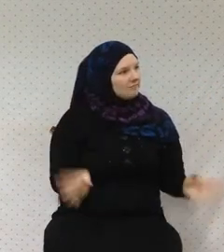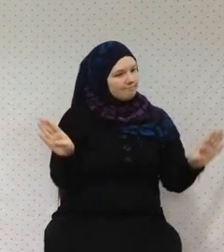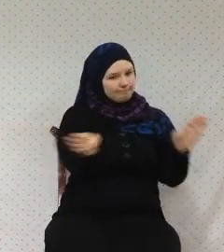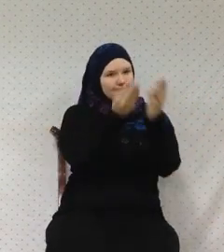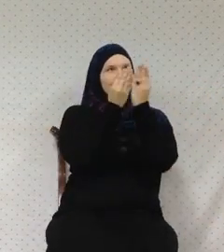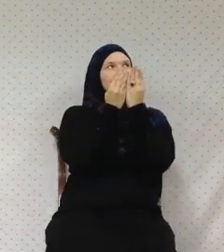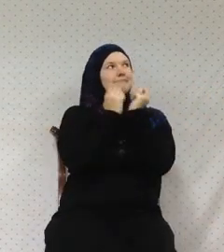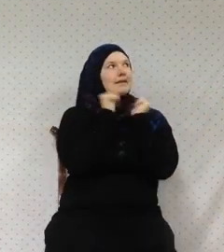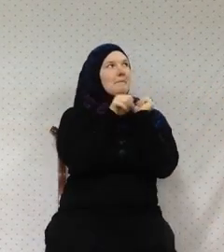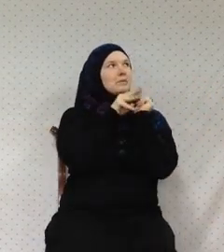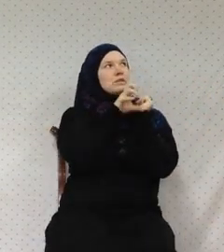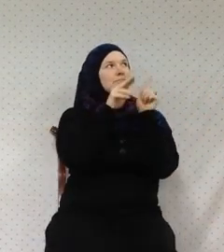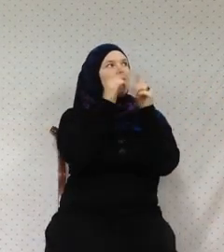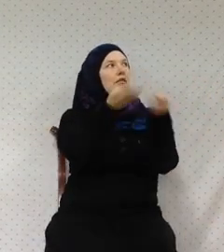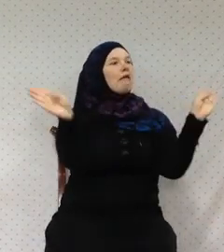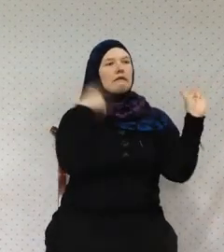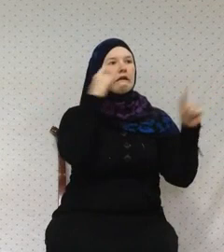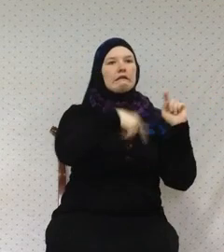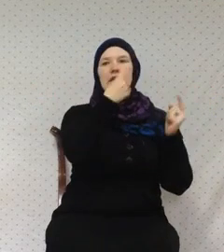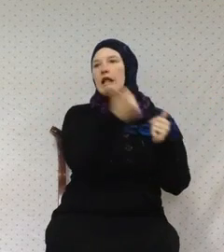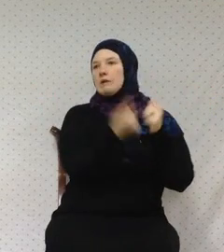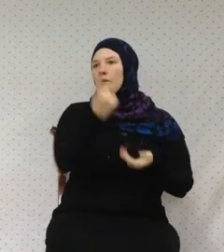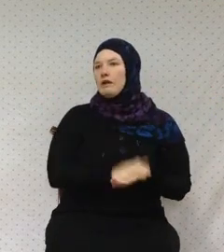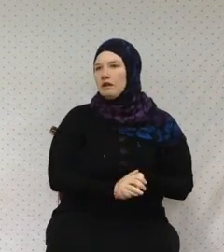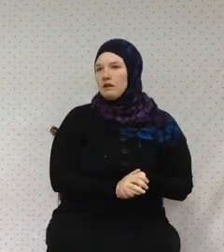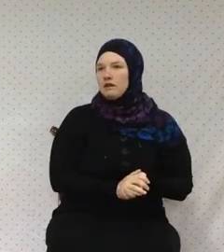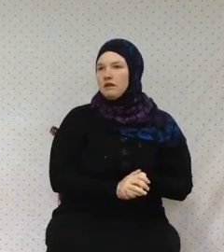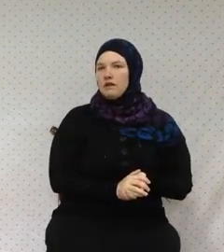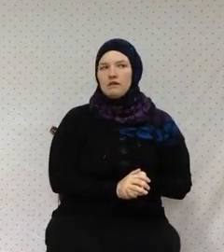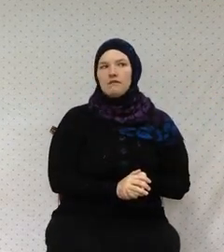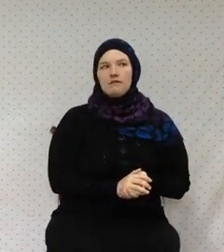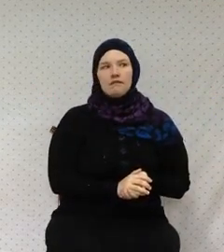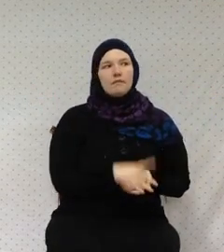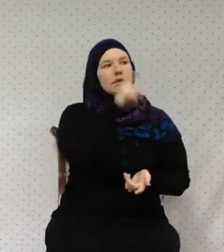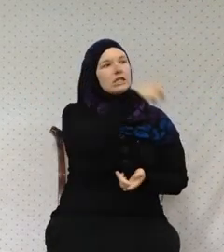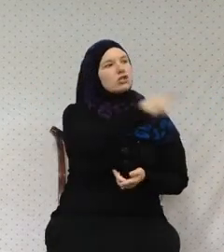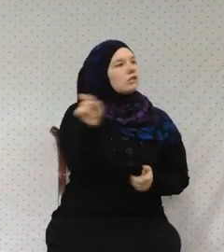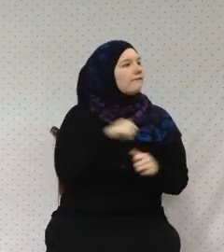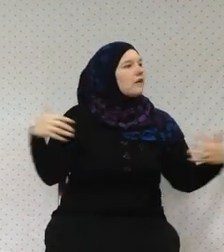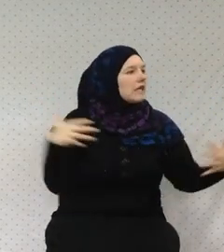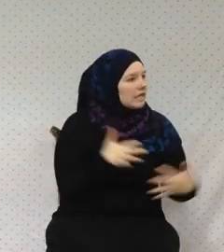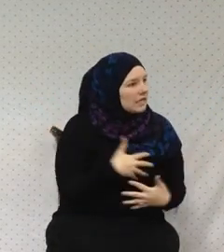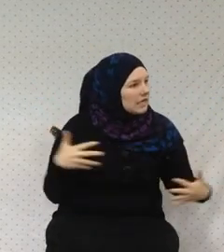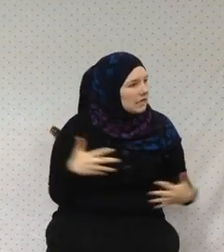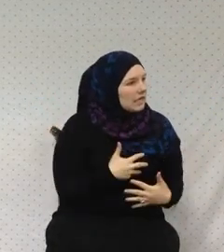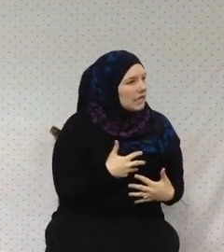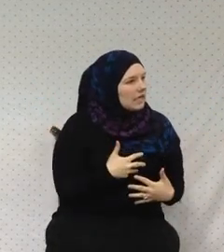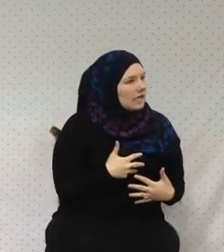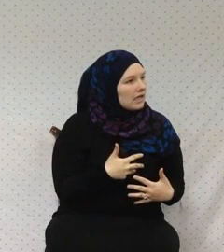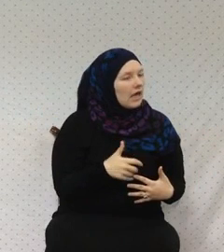want to show their faith on their face because they are afraid, they don't